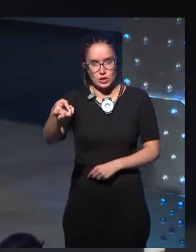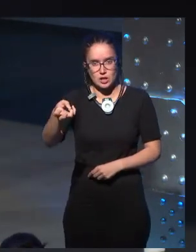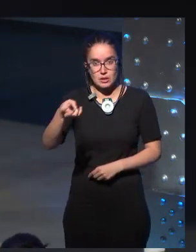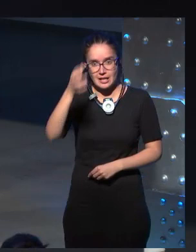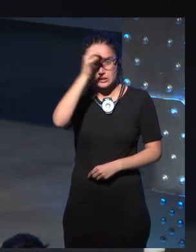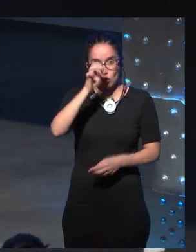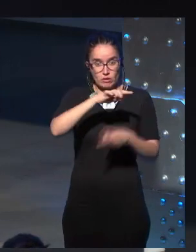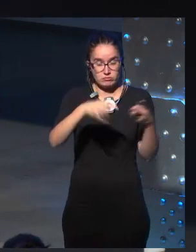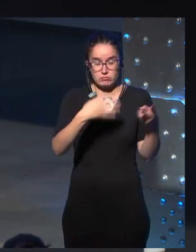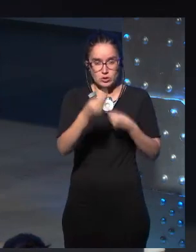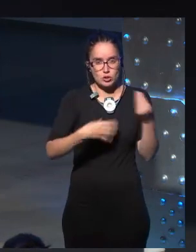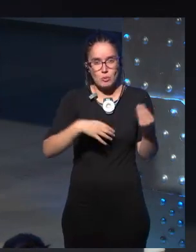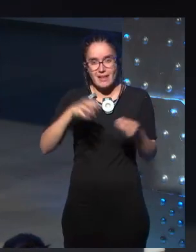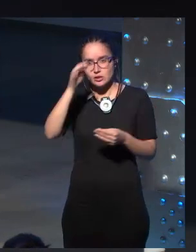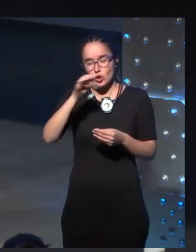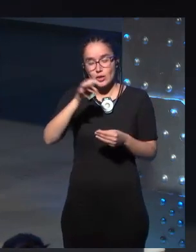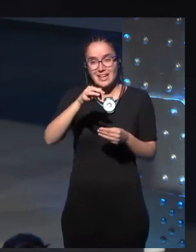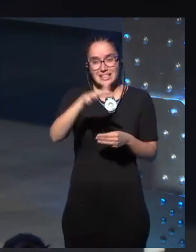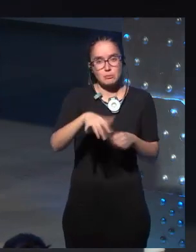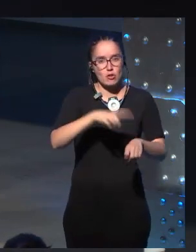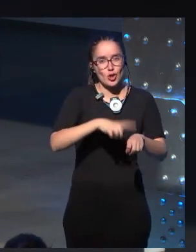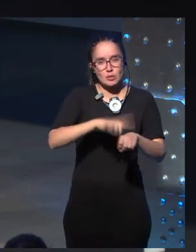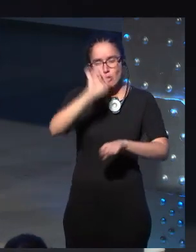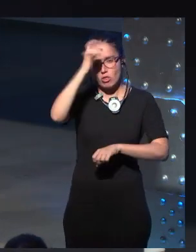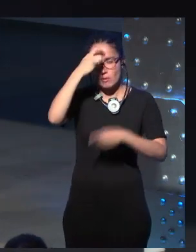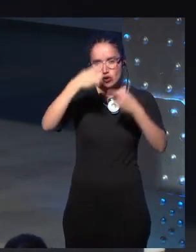for space and time and all the things like that. So